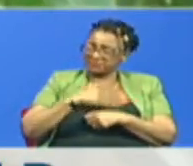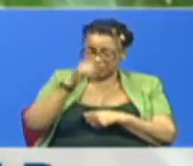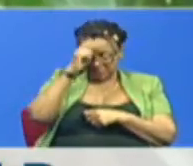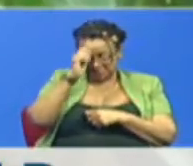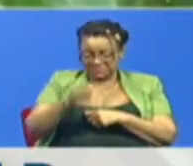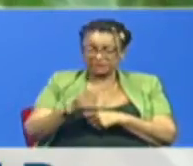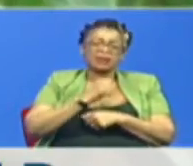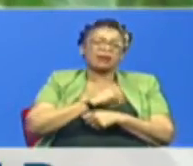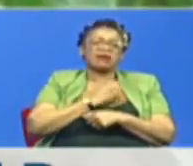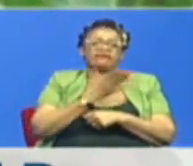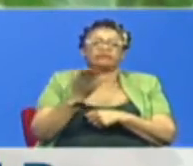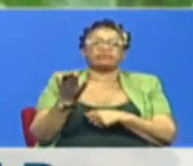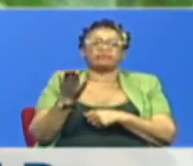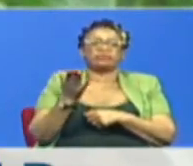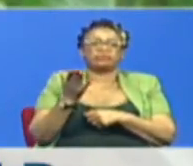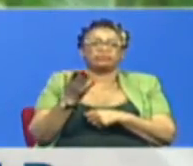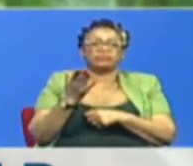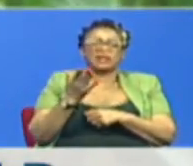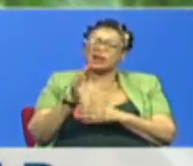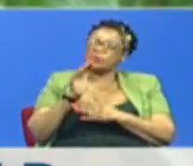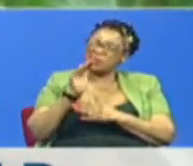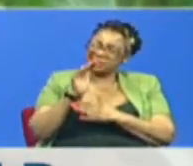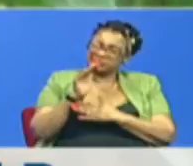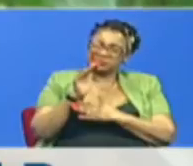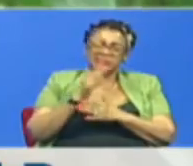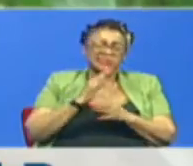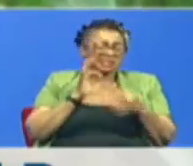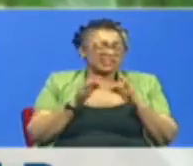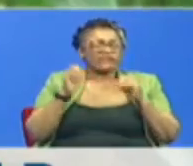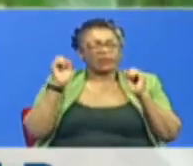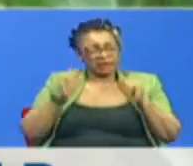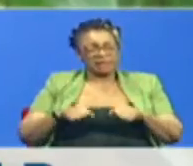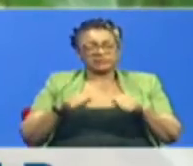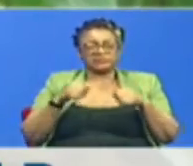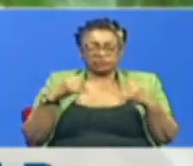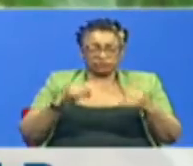nawapenda. Ningewasihi tu kama mnaweza chip in.